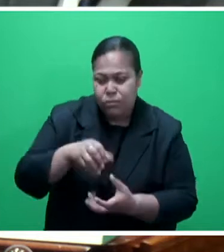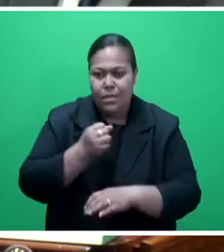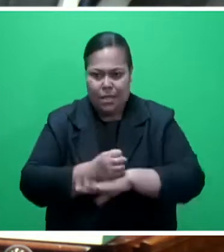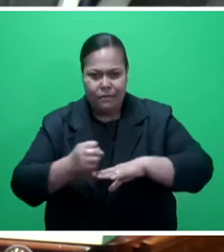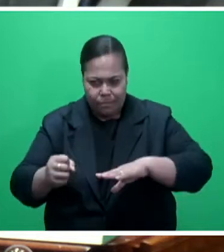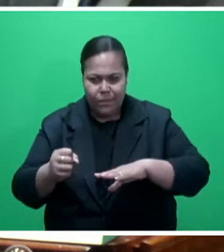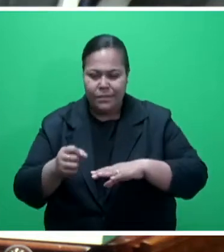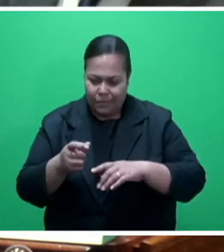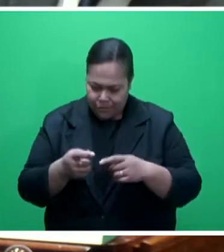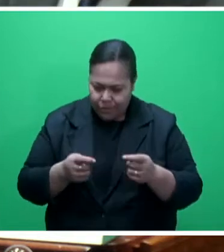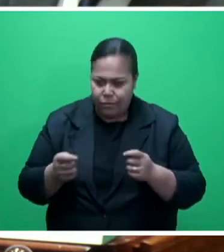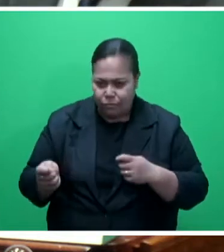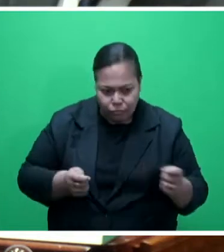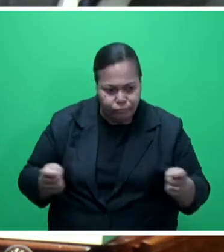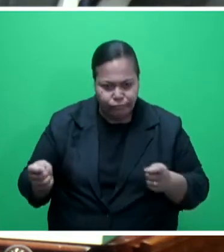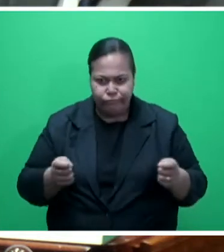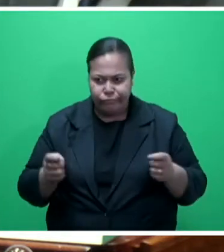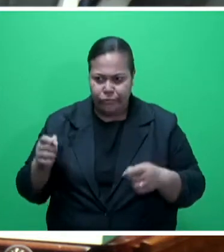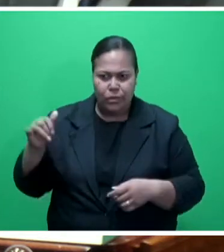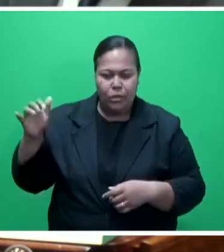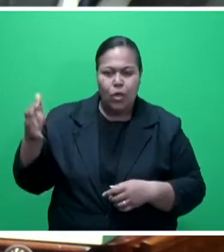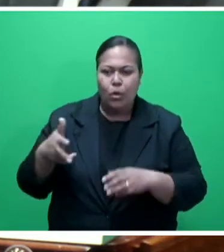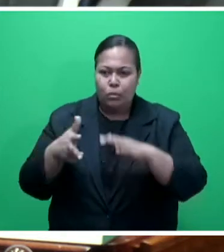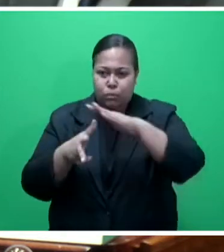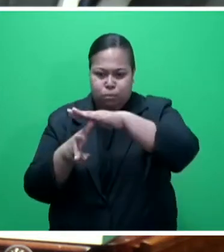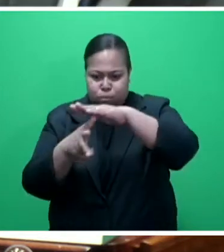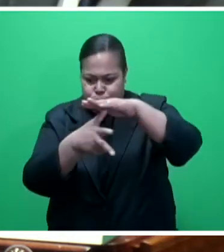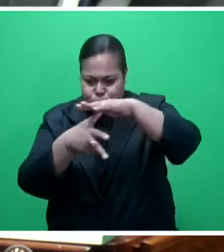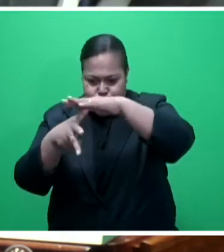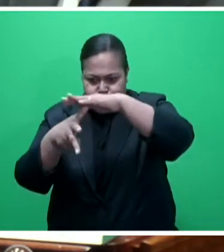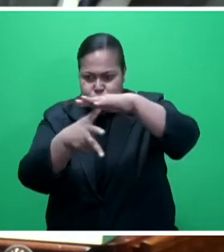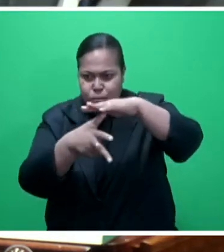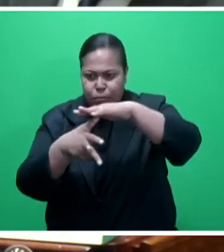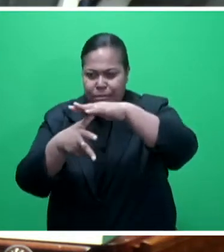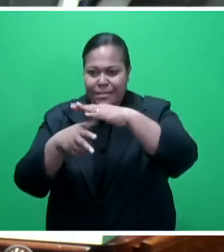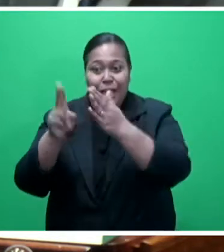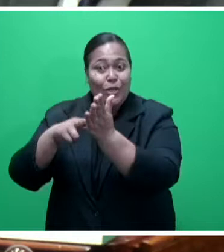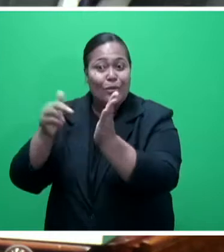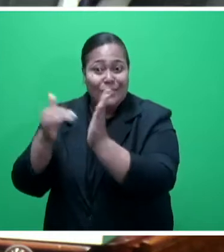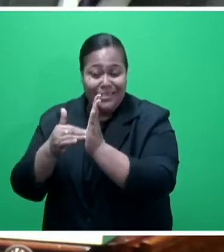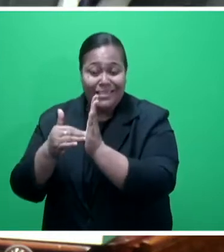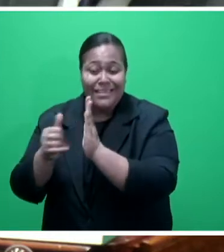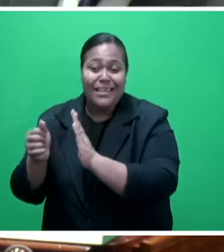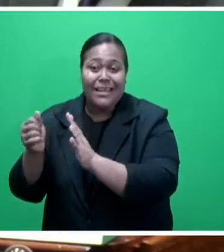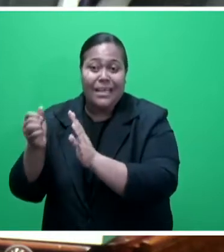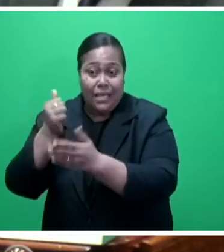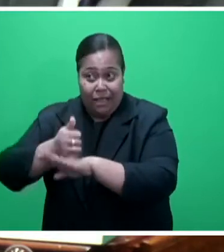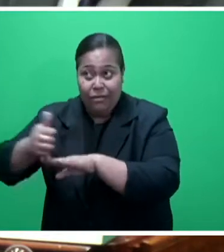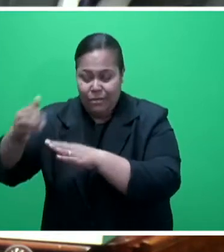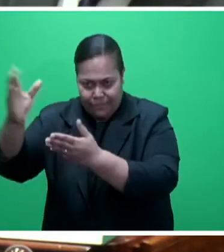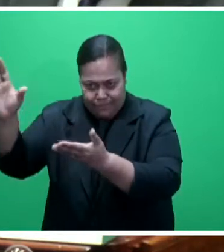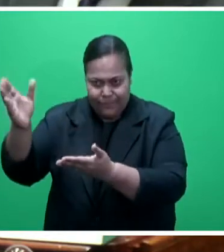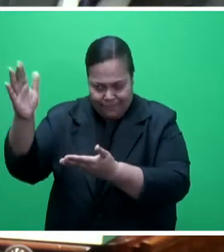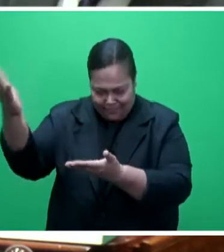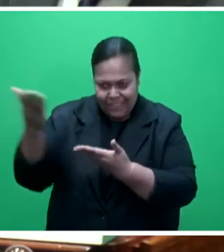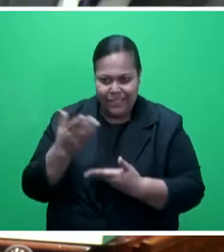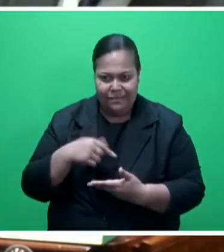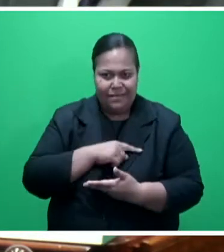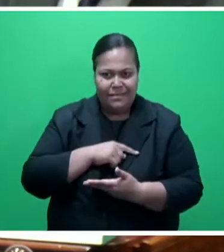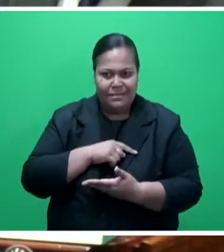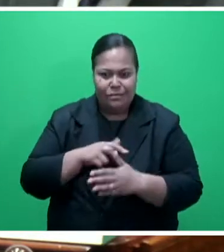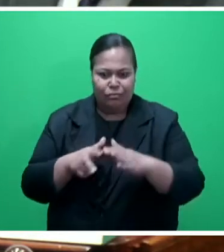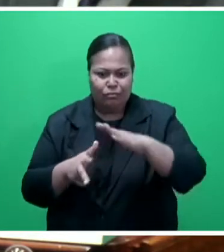aerial reconnaissance with the assistance of the New Zealand government with the provision of the